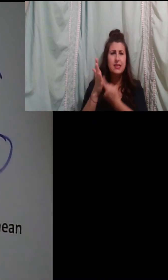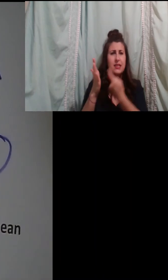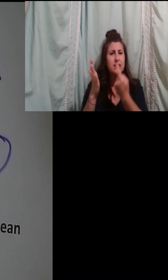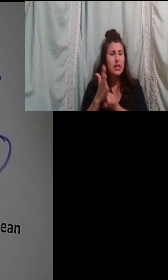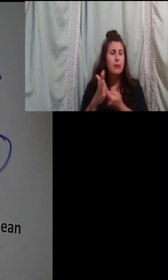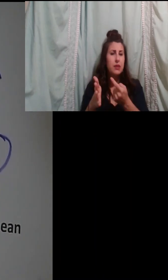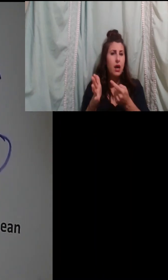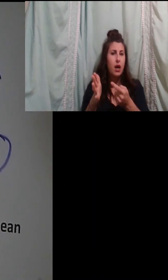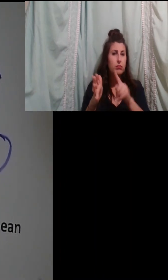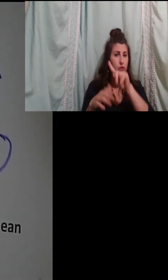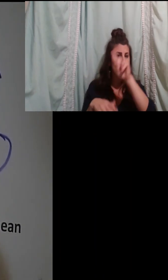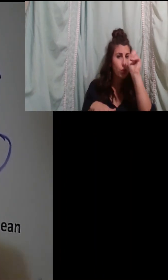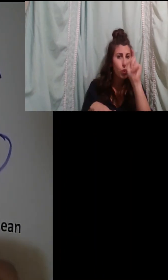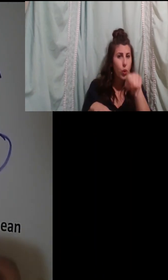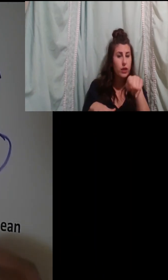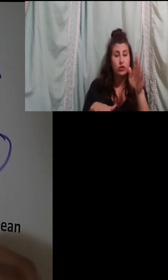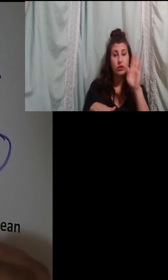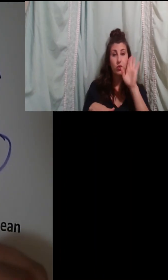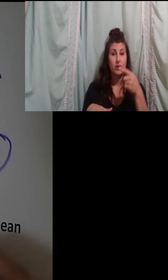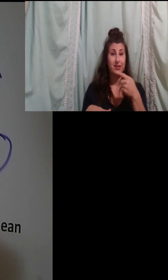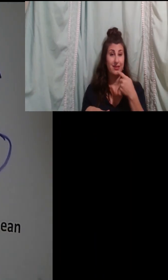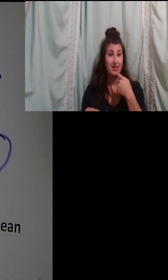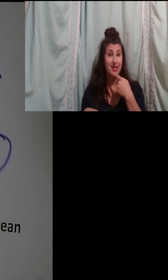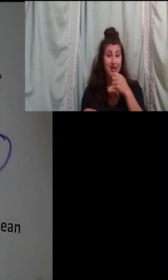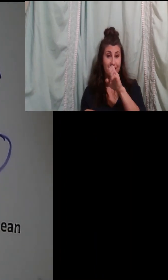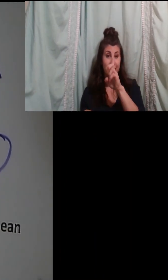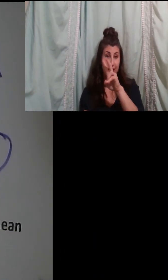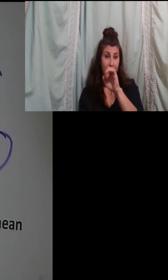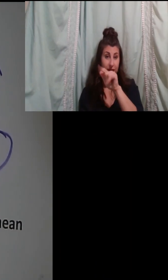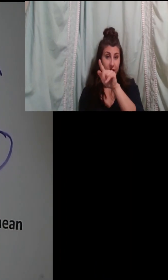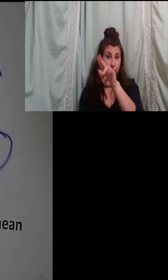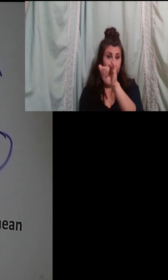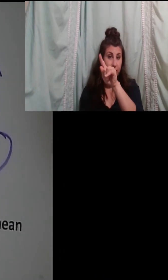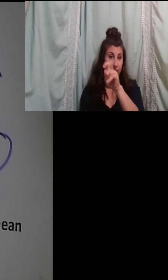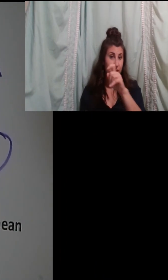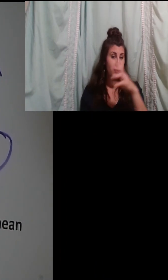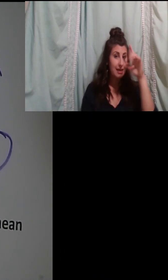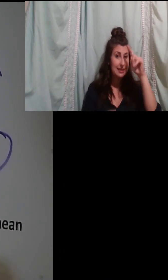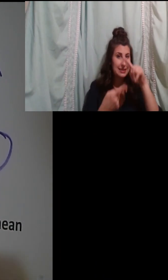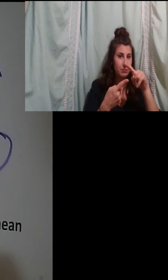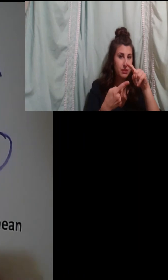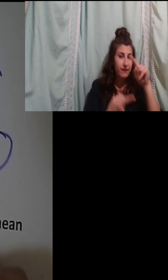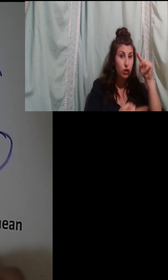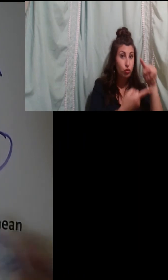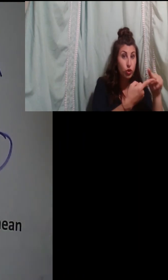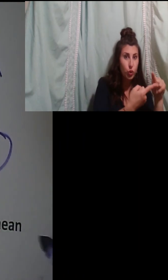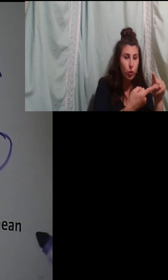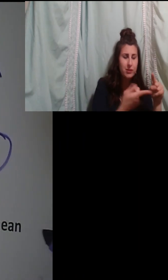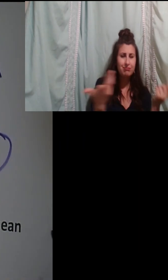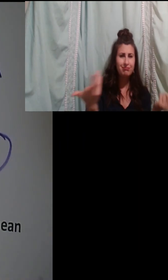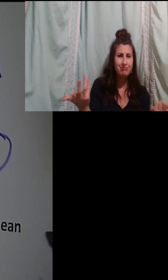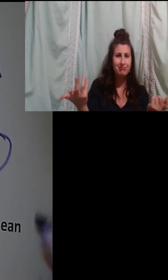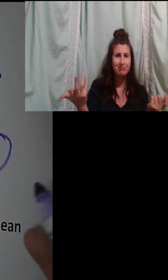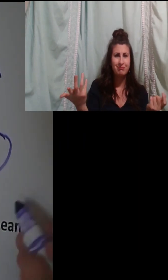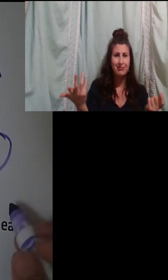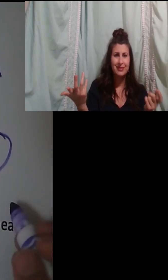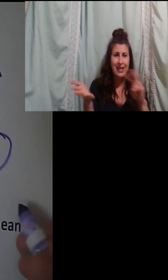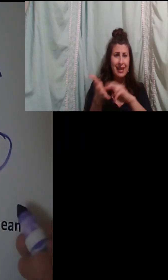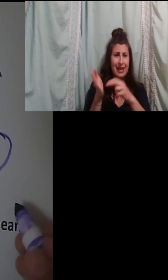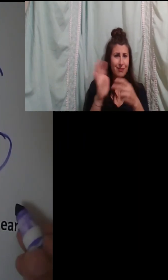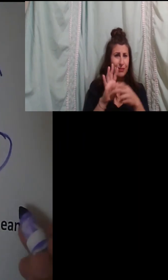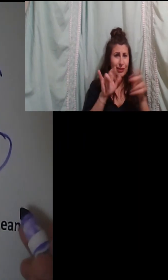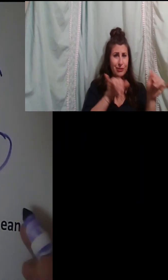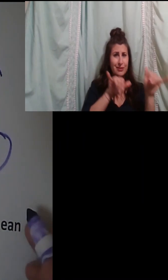and sometimes you will get questions that use the word evaluate, simplify, and reduce, and it